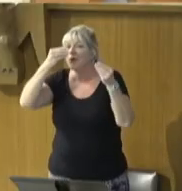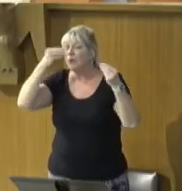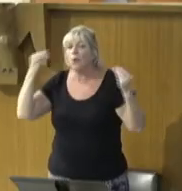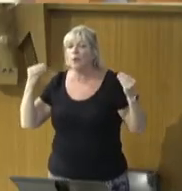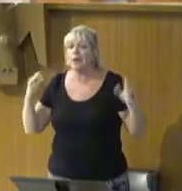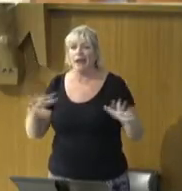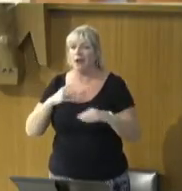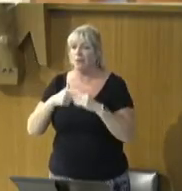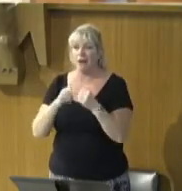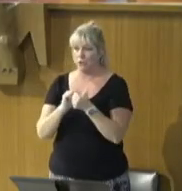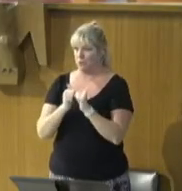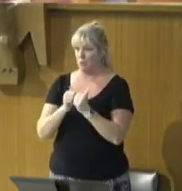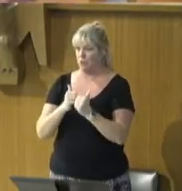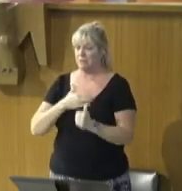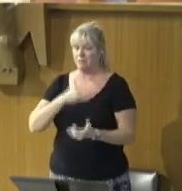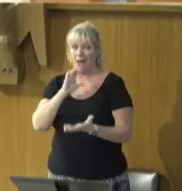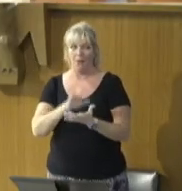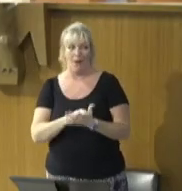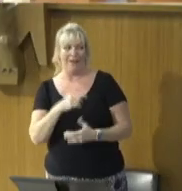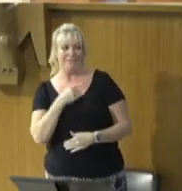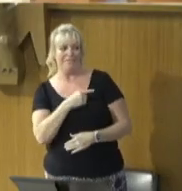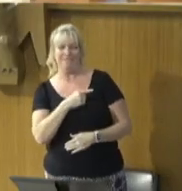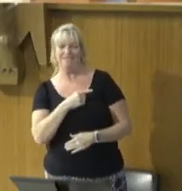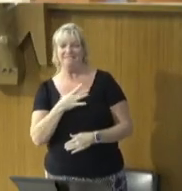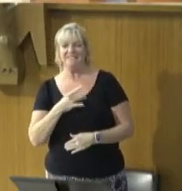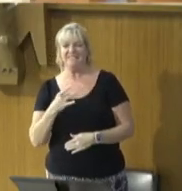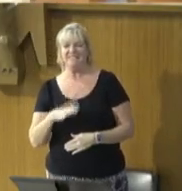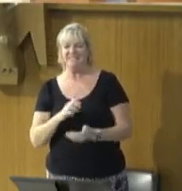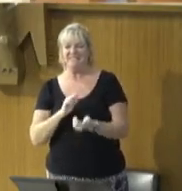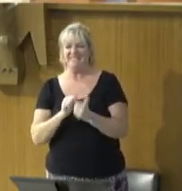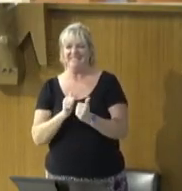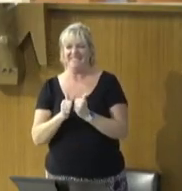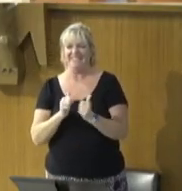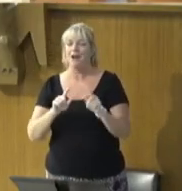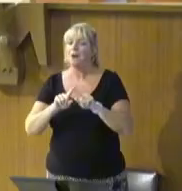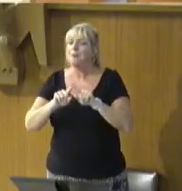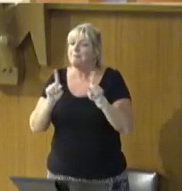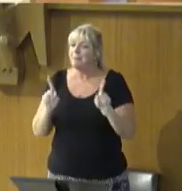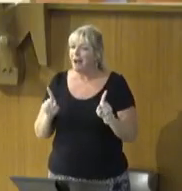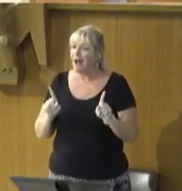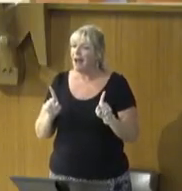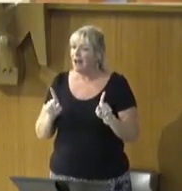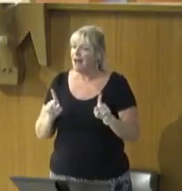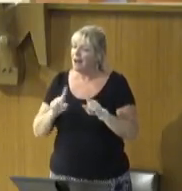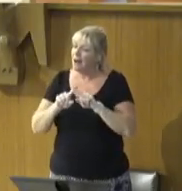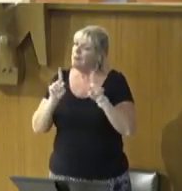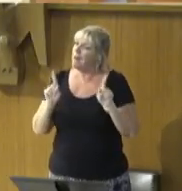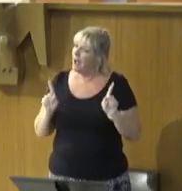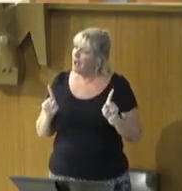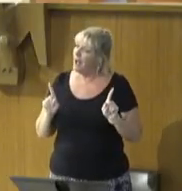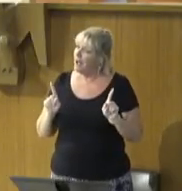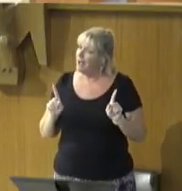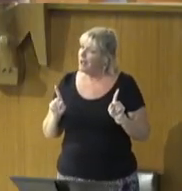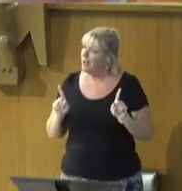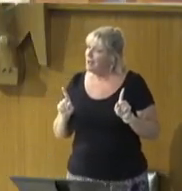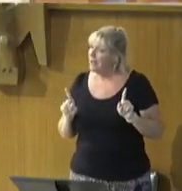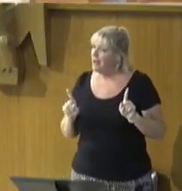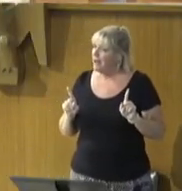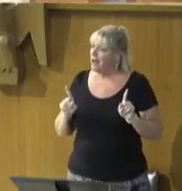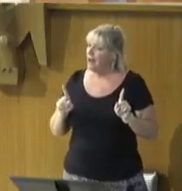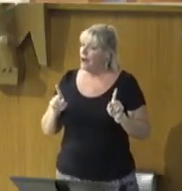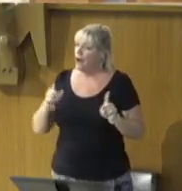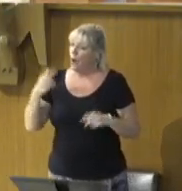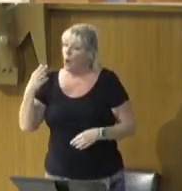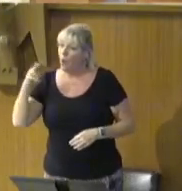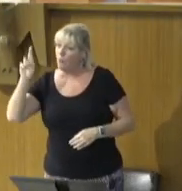sports, my wife being one of them. But regardless if we would be hard-pressed to tell the difference between a home run